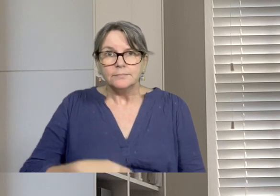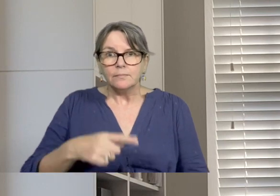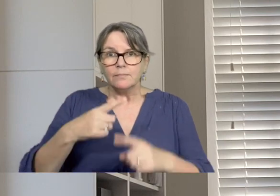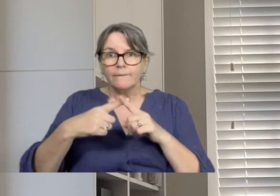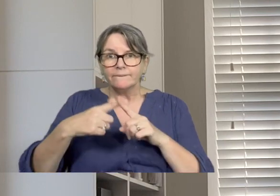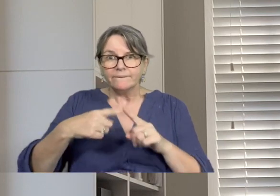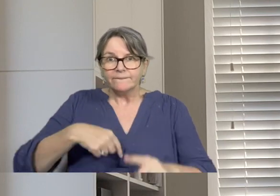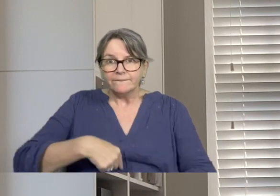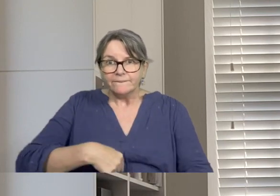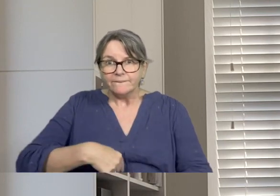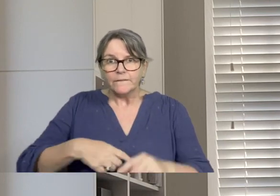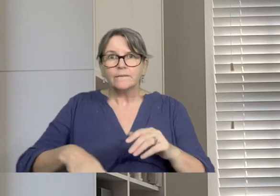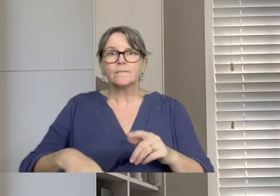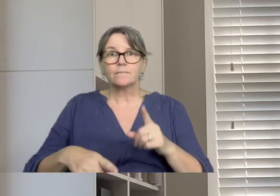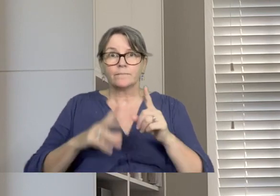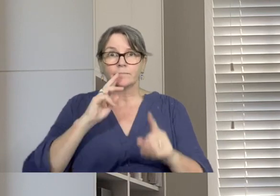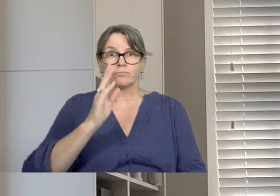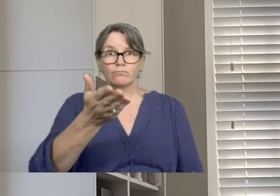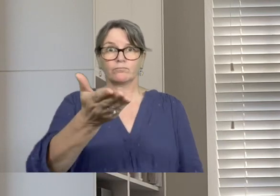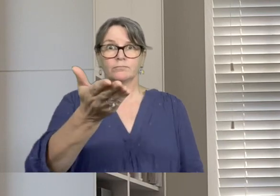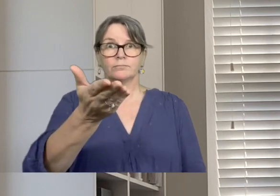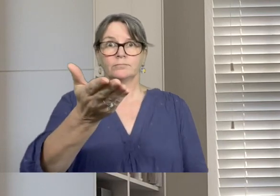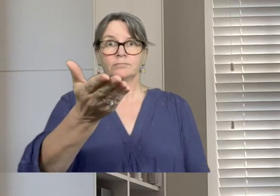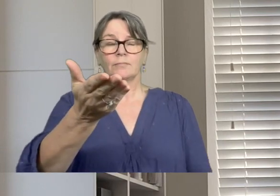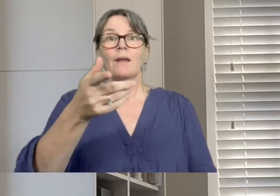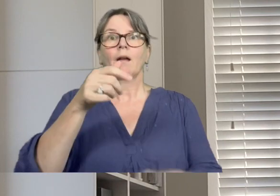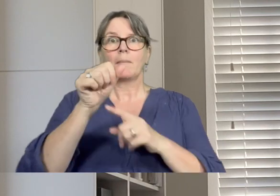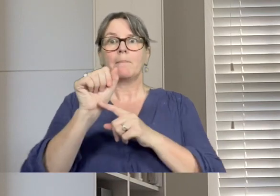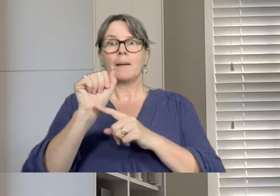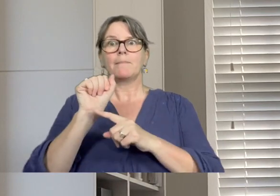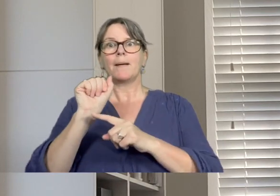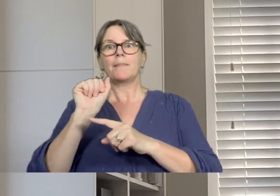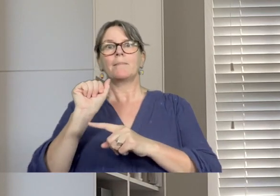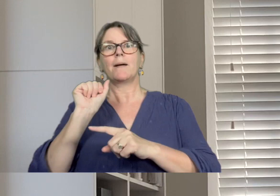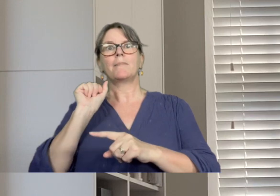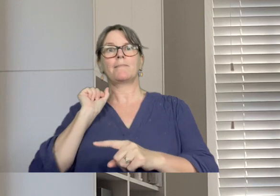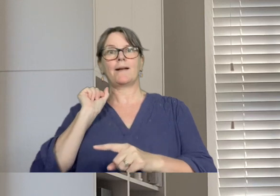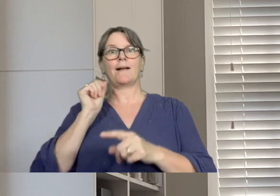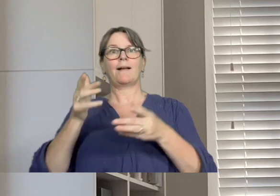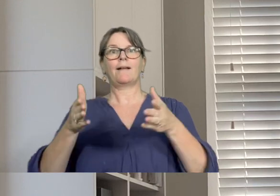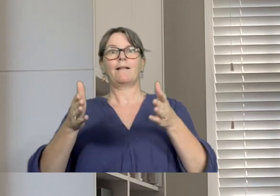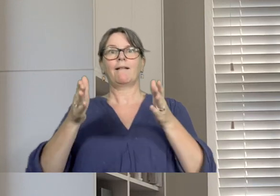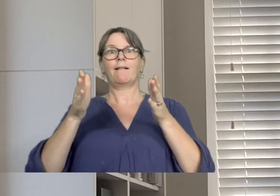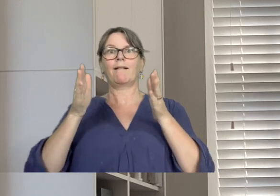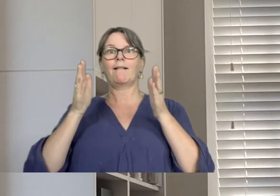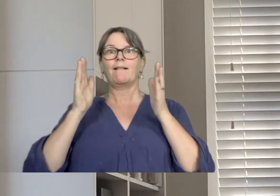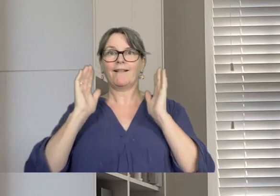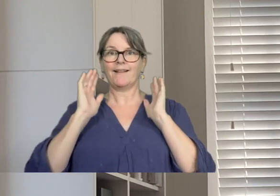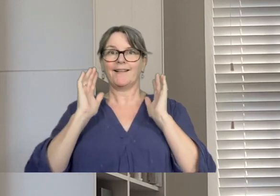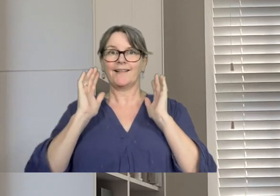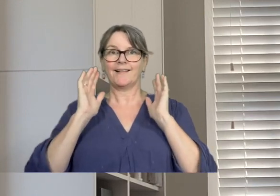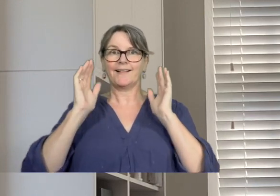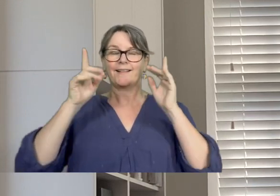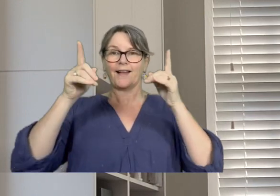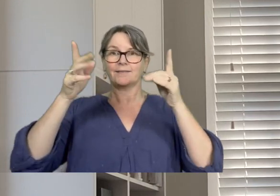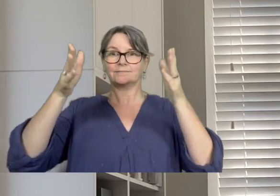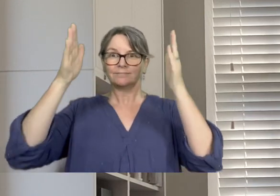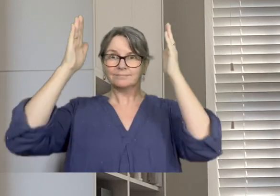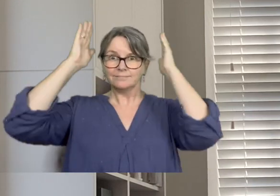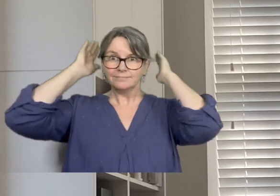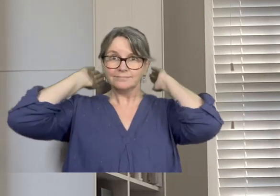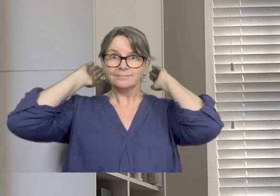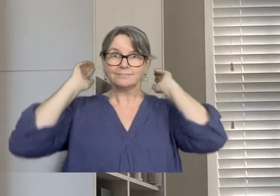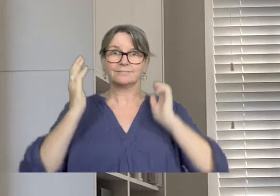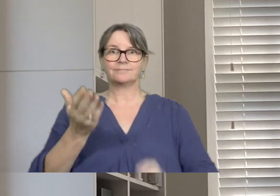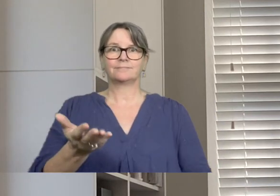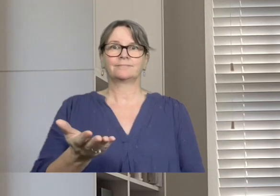back. Now, rather than the spine stretch where we go forwards, we keep coming backwards. We go all the way into the mat. We breathe